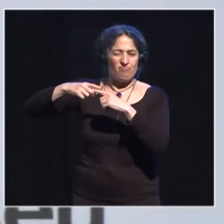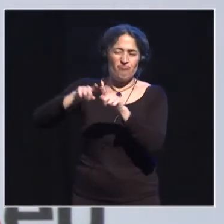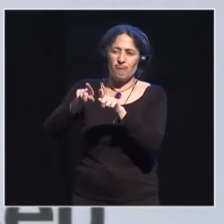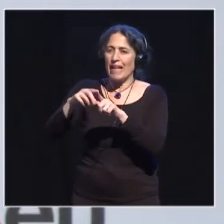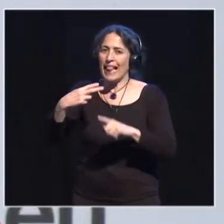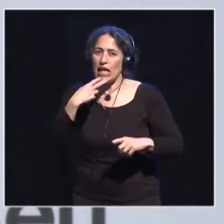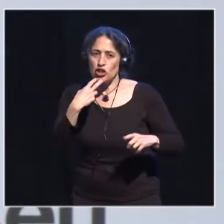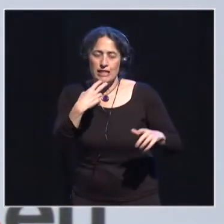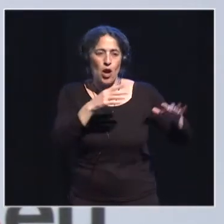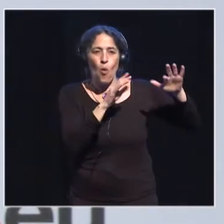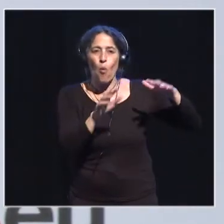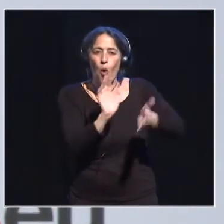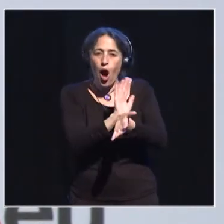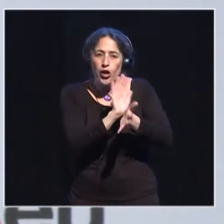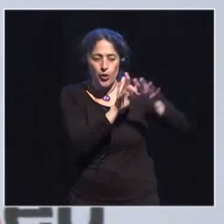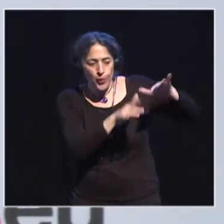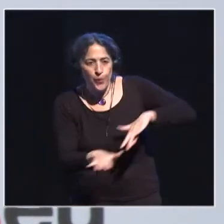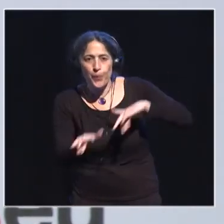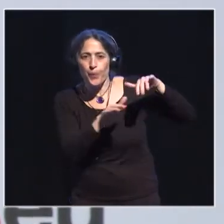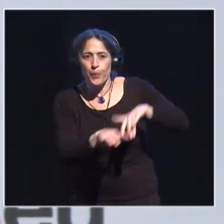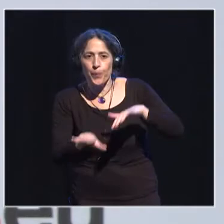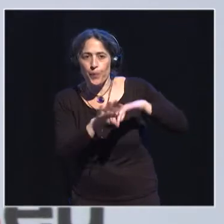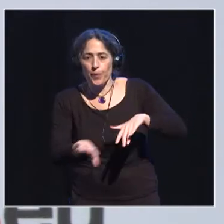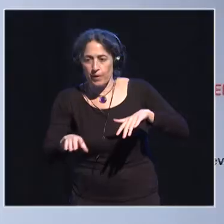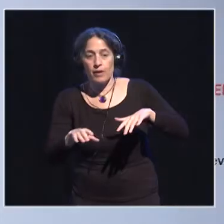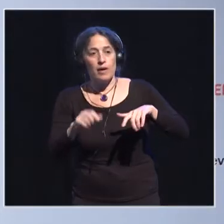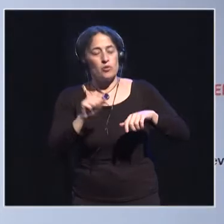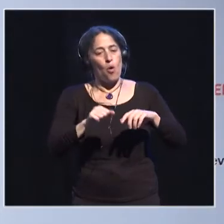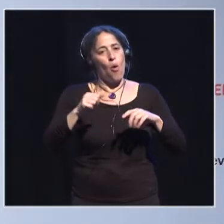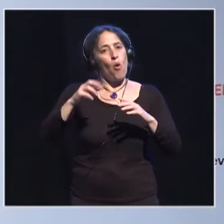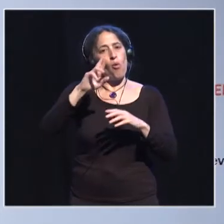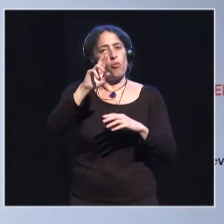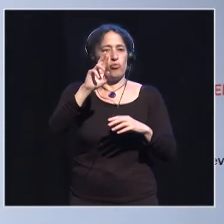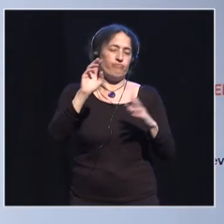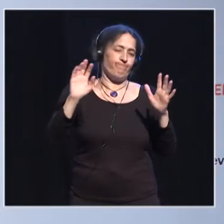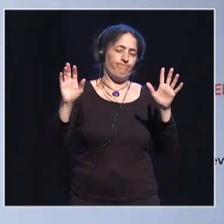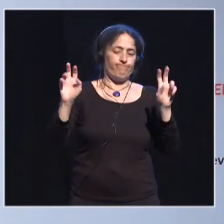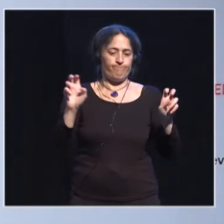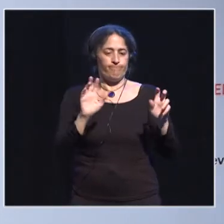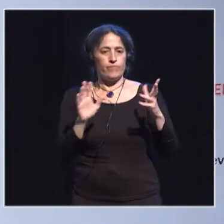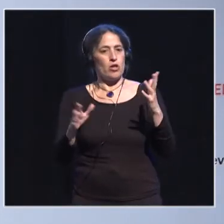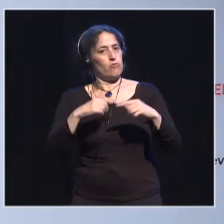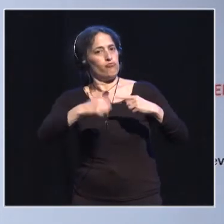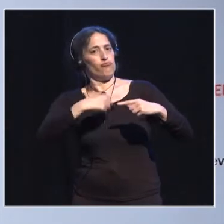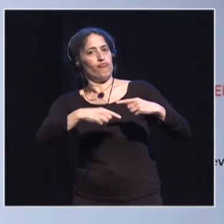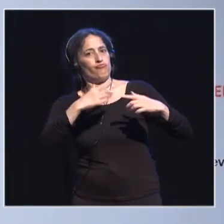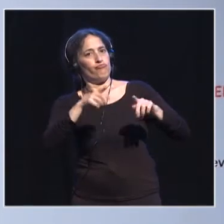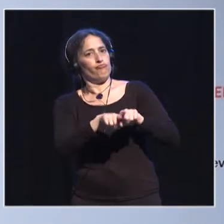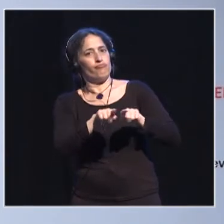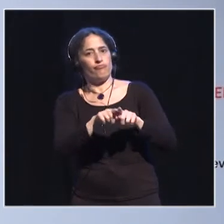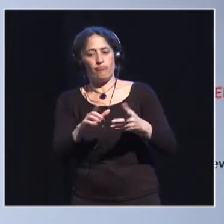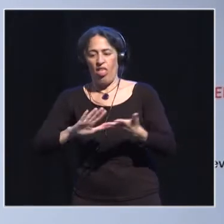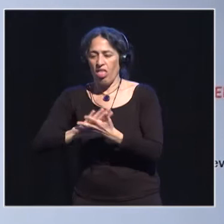production. Now, take this capability and apply it in Africa, or just in sub-Saharan Africa. In that particular